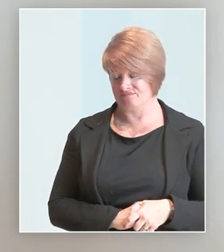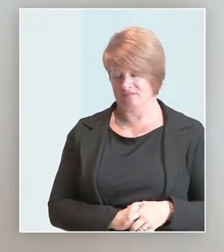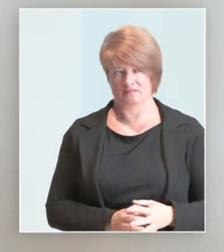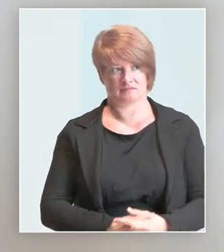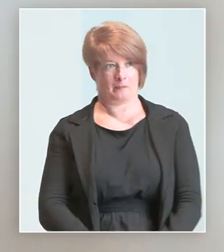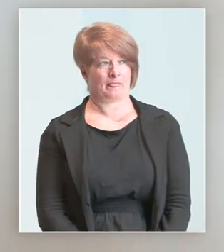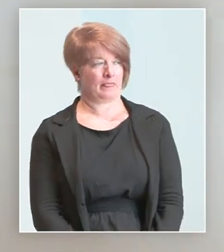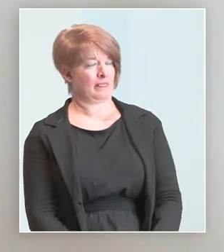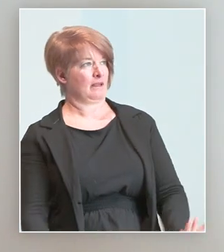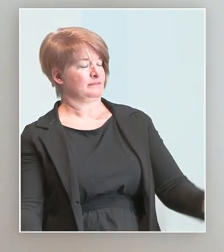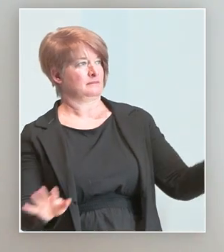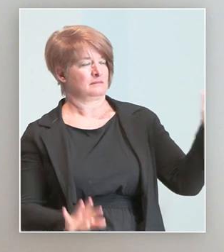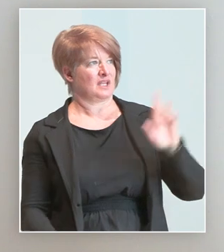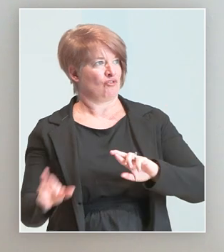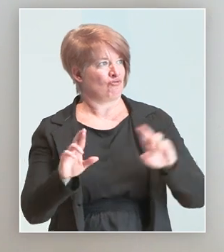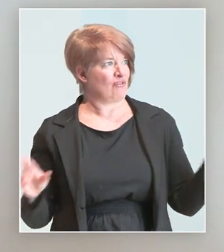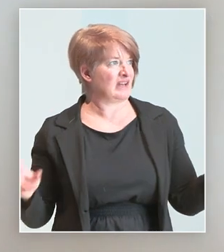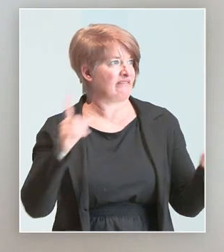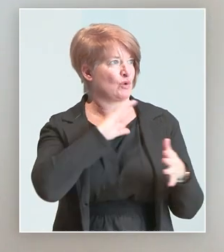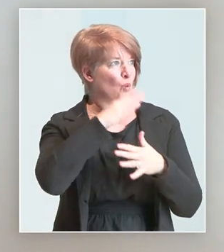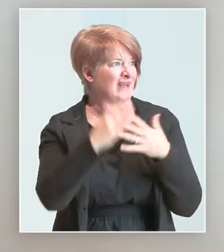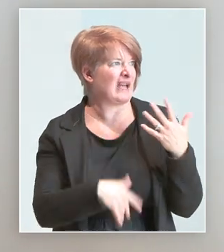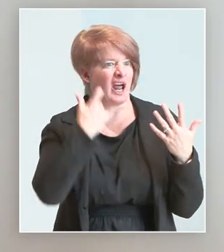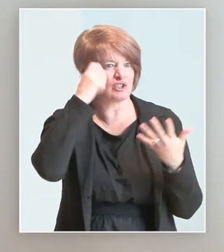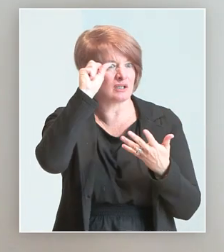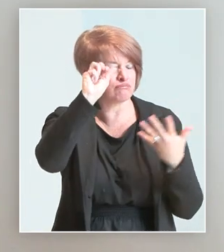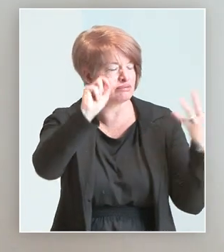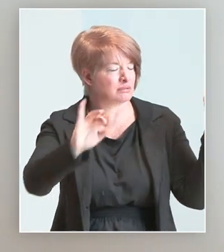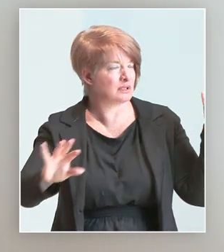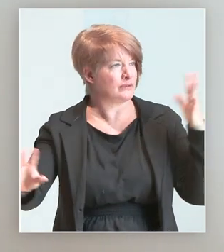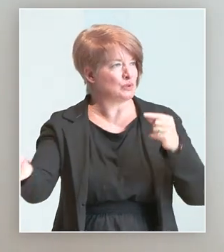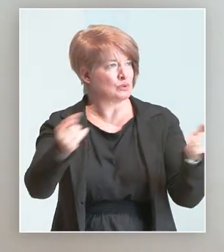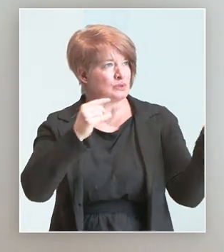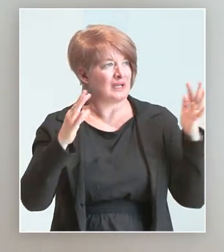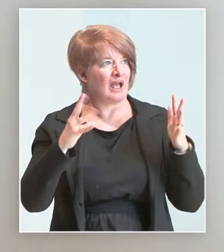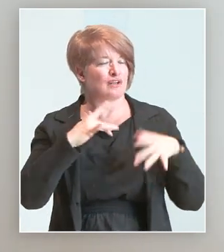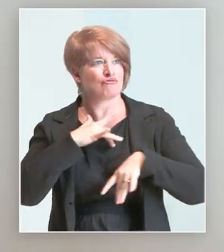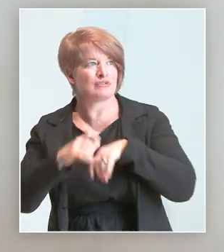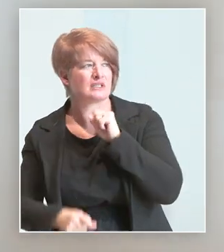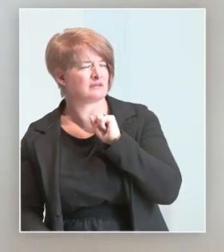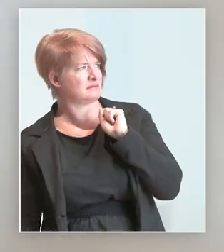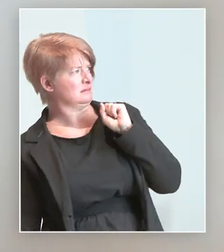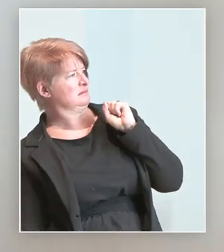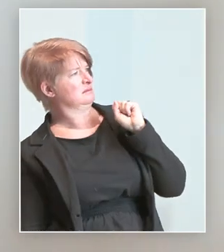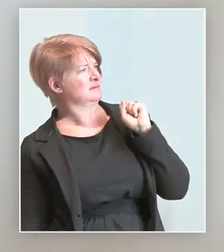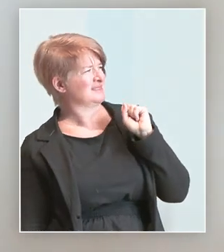In my flurry of getting ready to face all of these moving parts plus grief, I retorted,